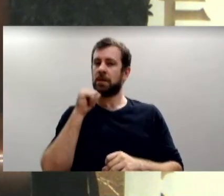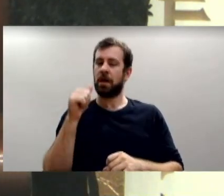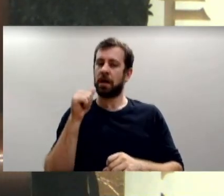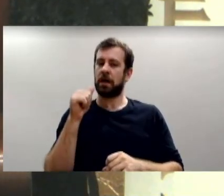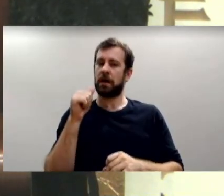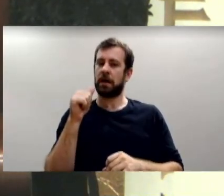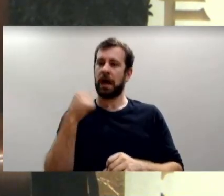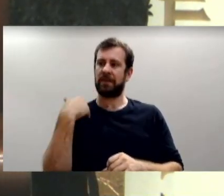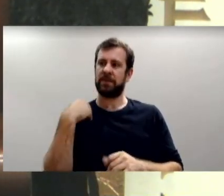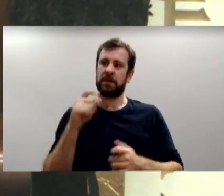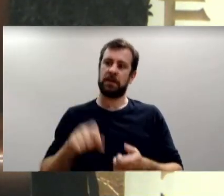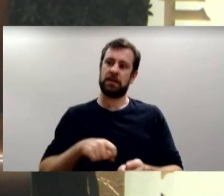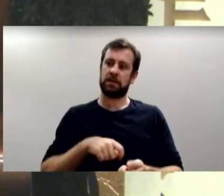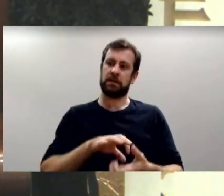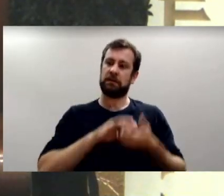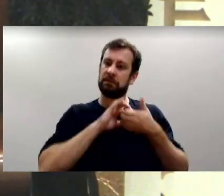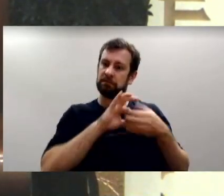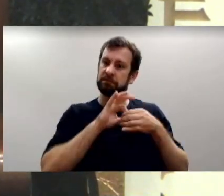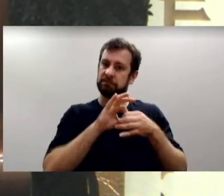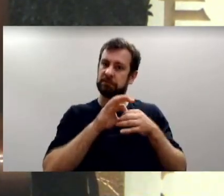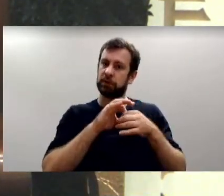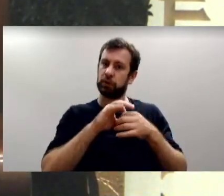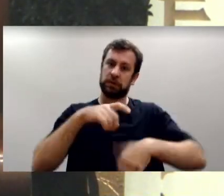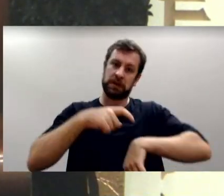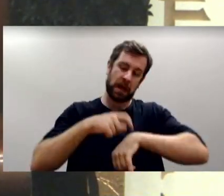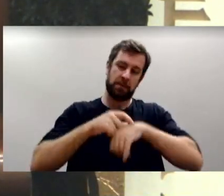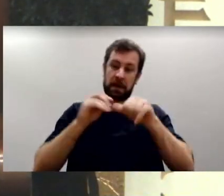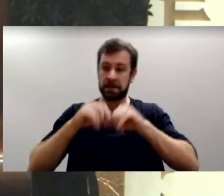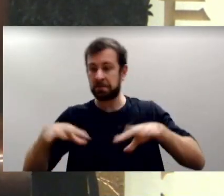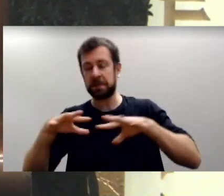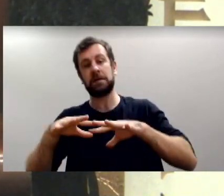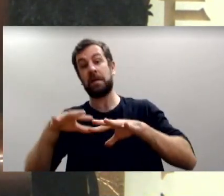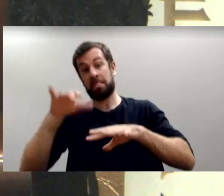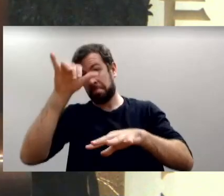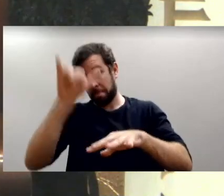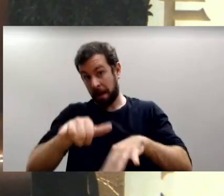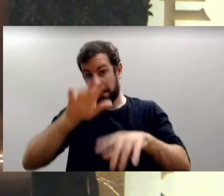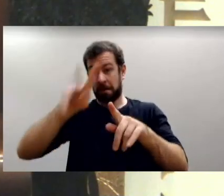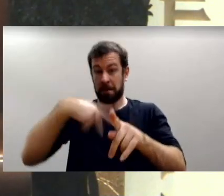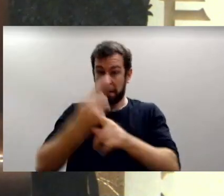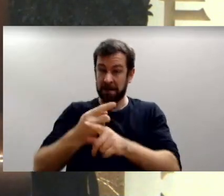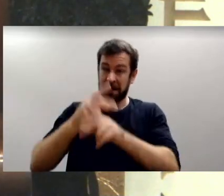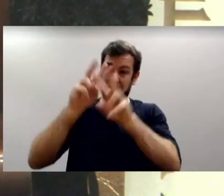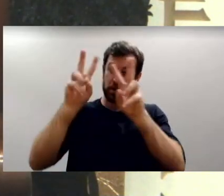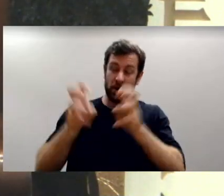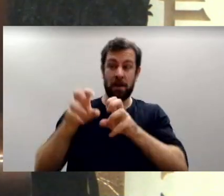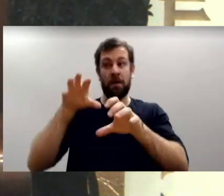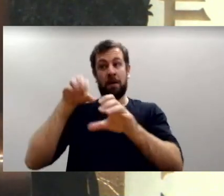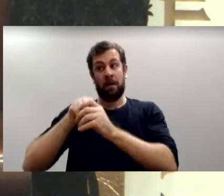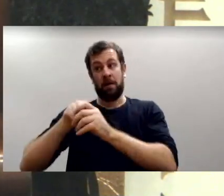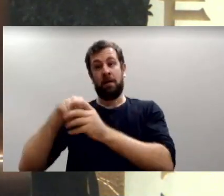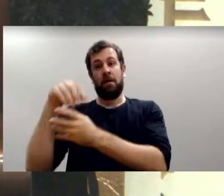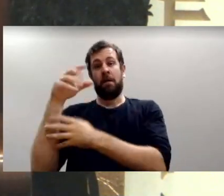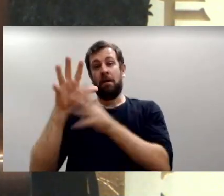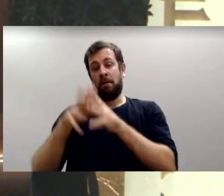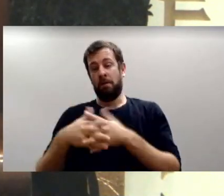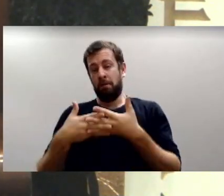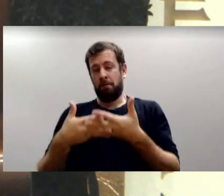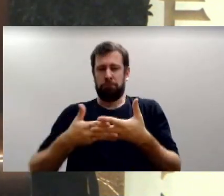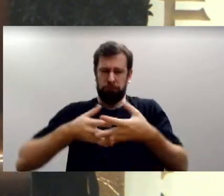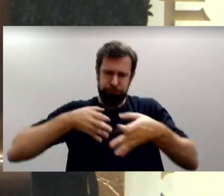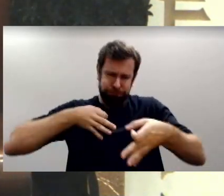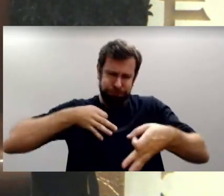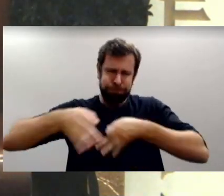space. And in those kinds of issues, Allah subhanahu wa ta'ala in the Quran goes into details.